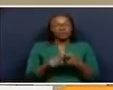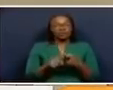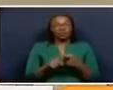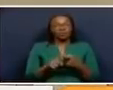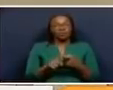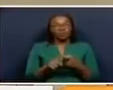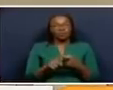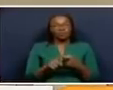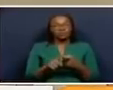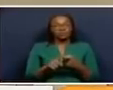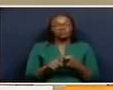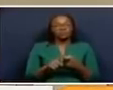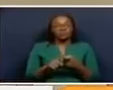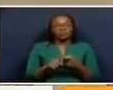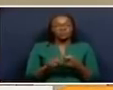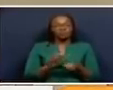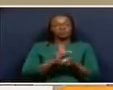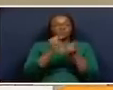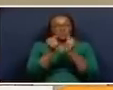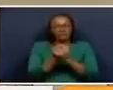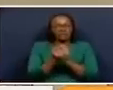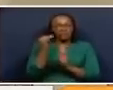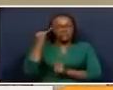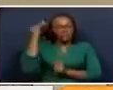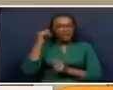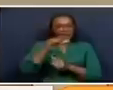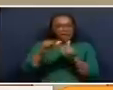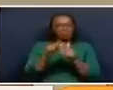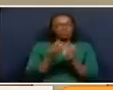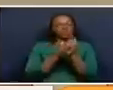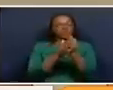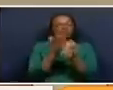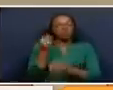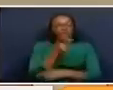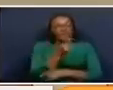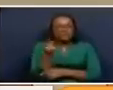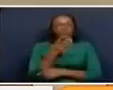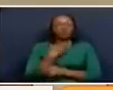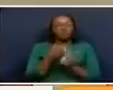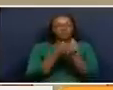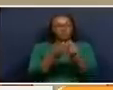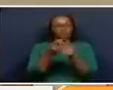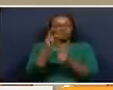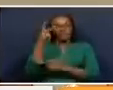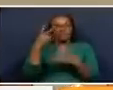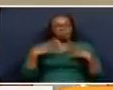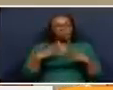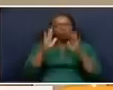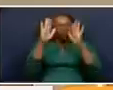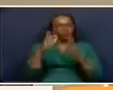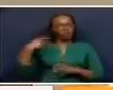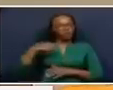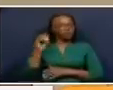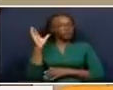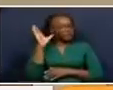demystifying leadership, because ultimately these are people who are seeking employment from Kenyans. It's important for us to hear them often. Most times